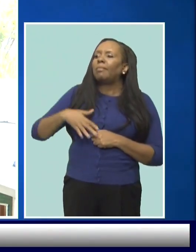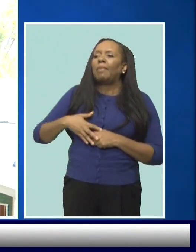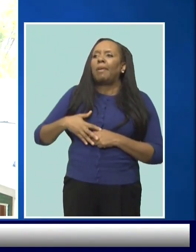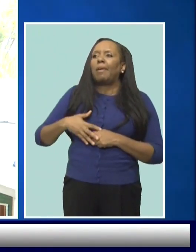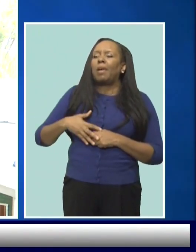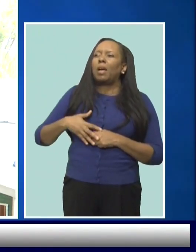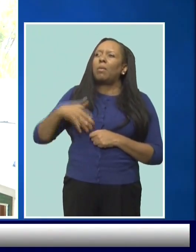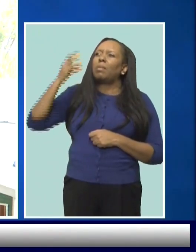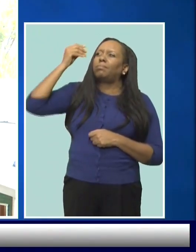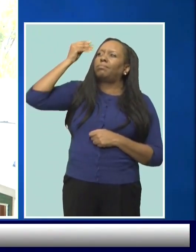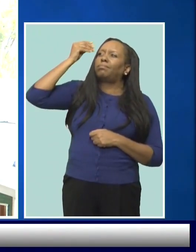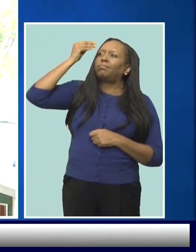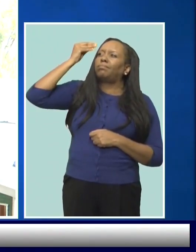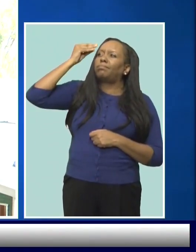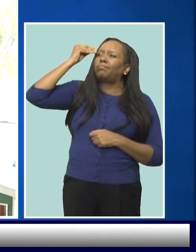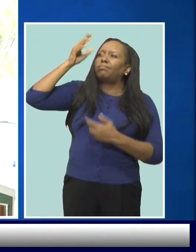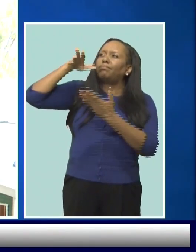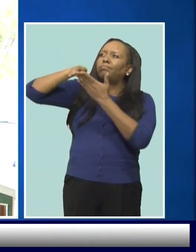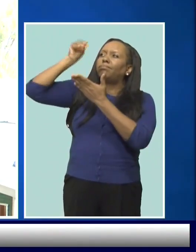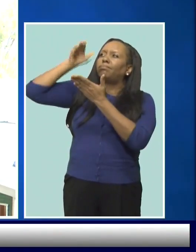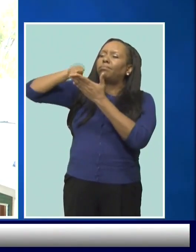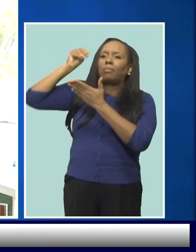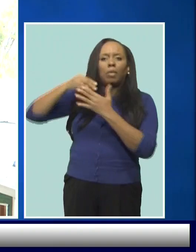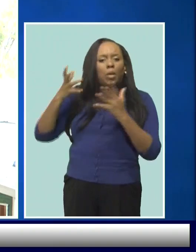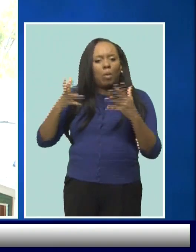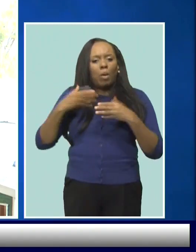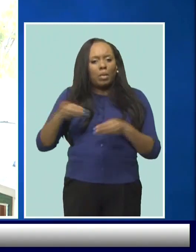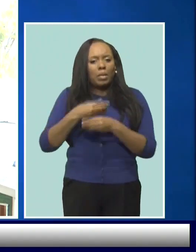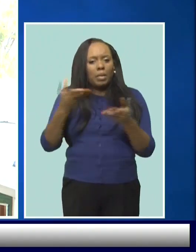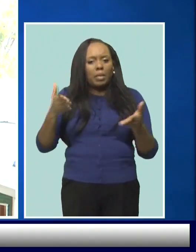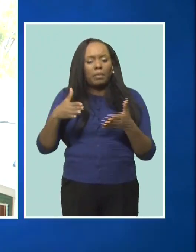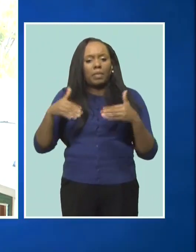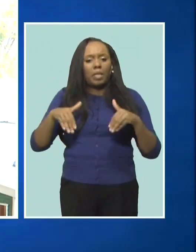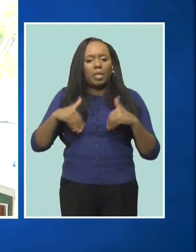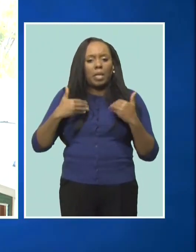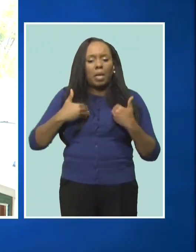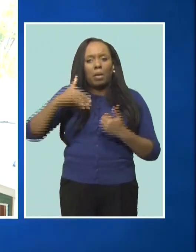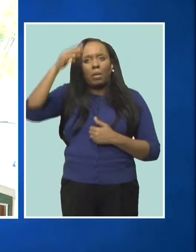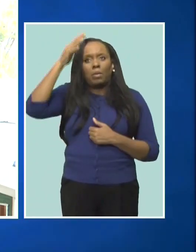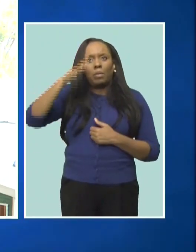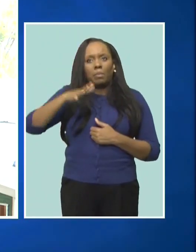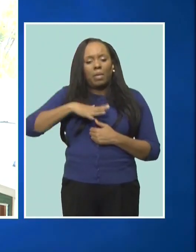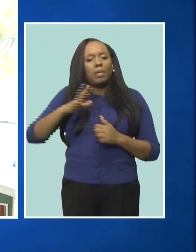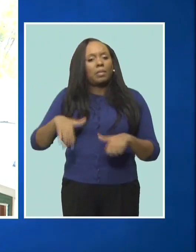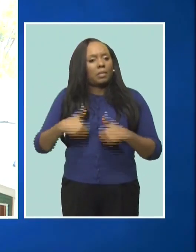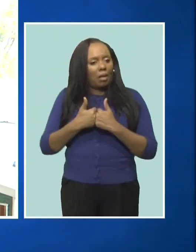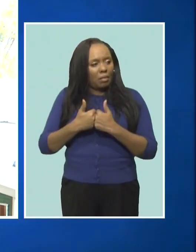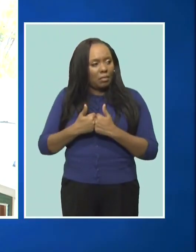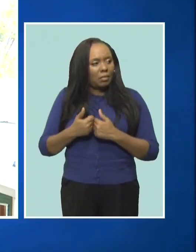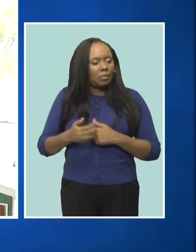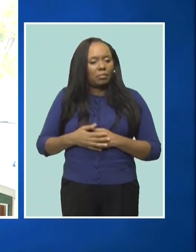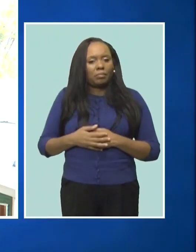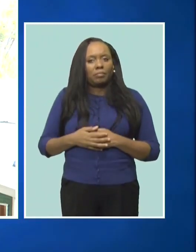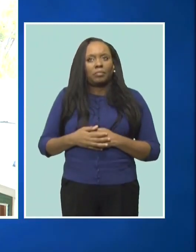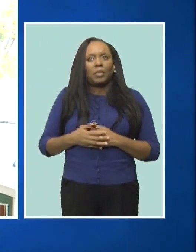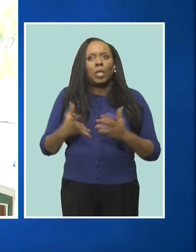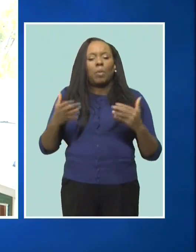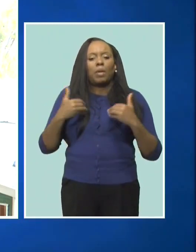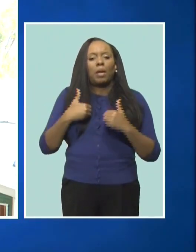been a good opportunity to give these young men the challenge to replicate a cell phone